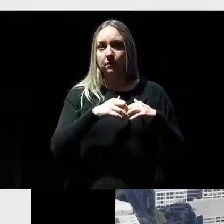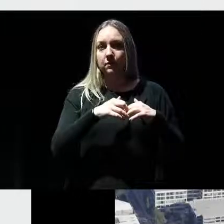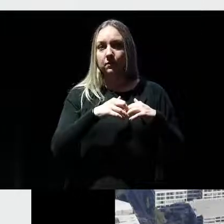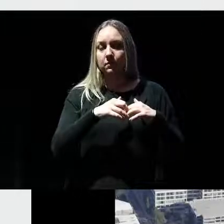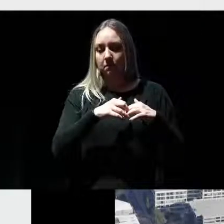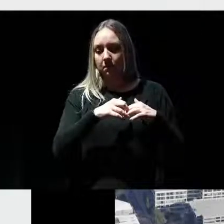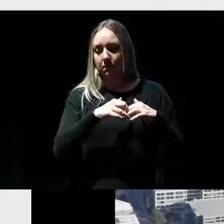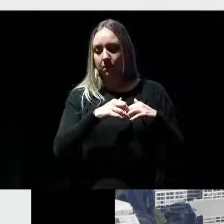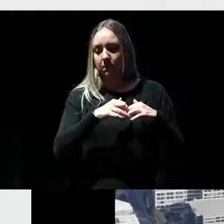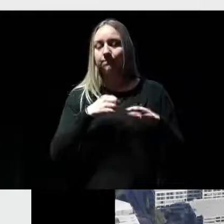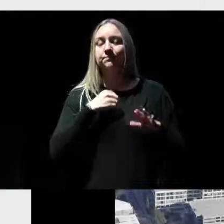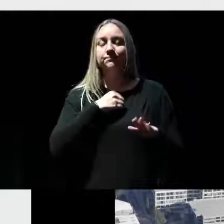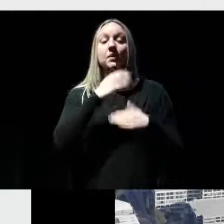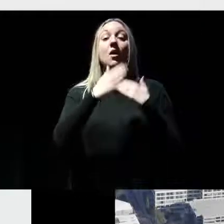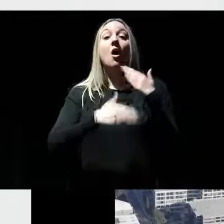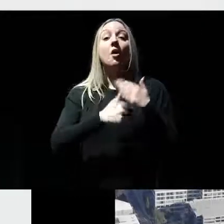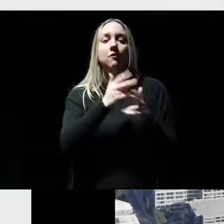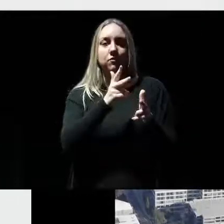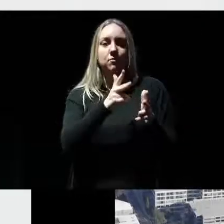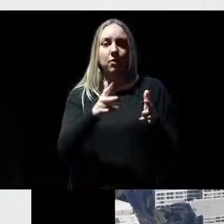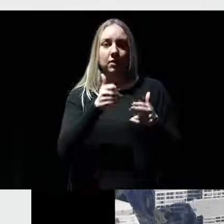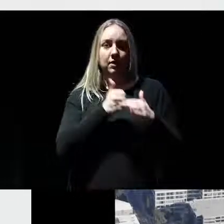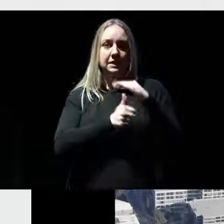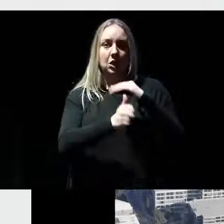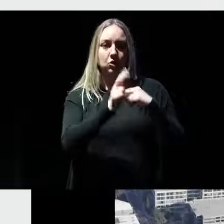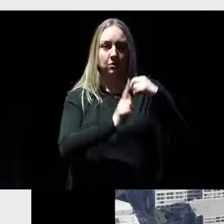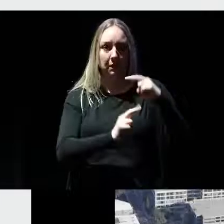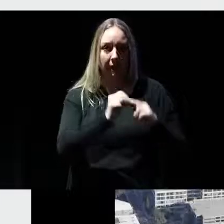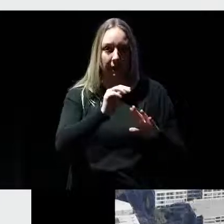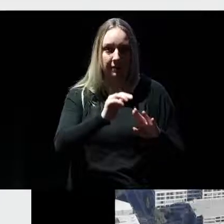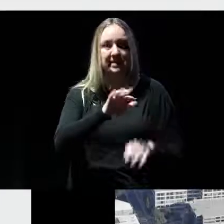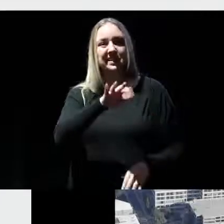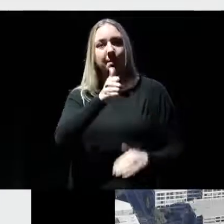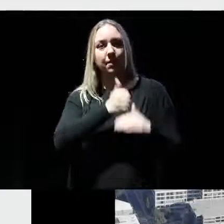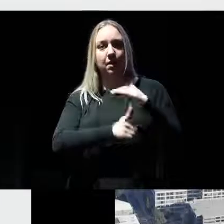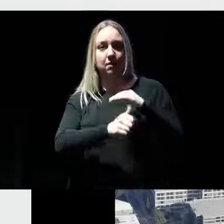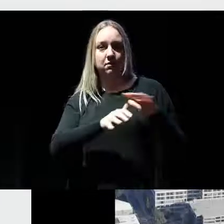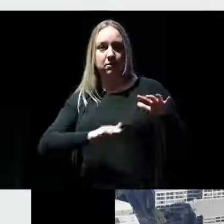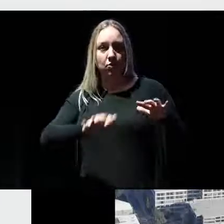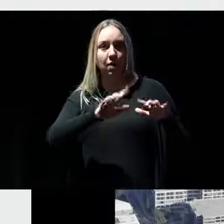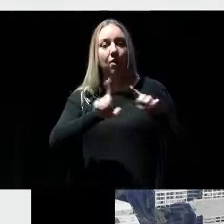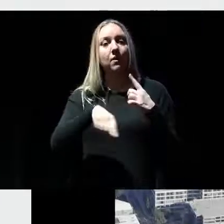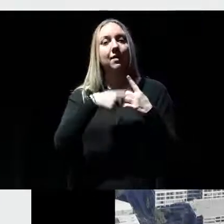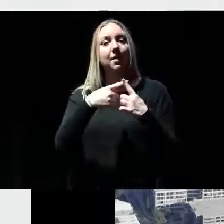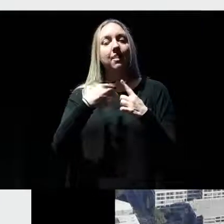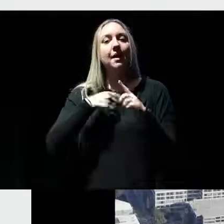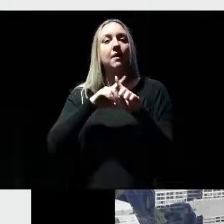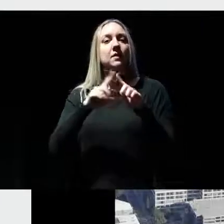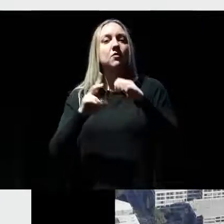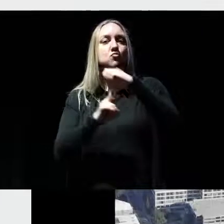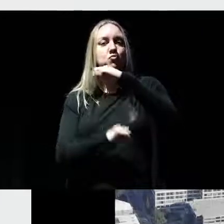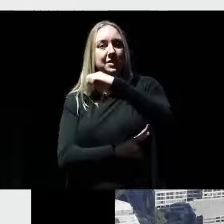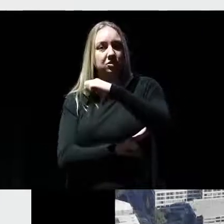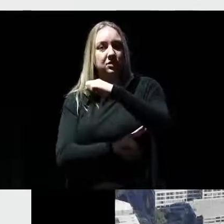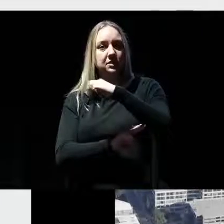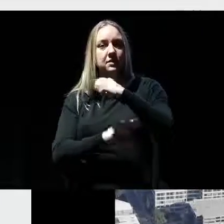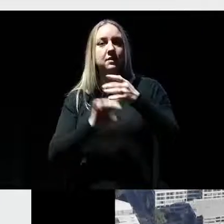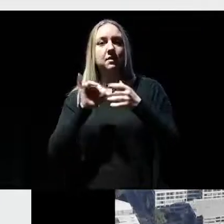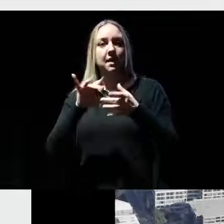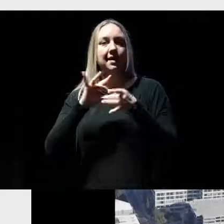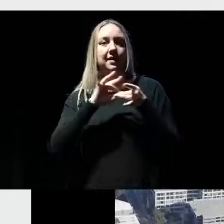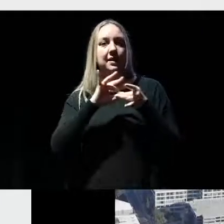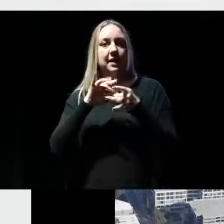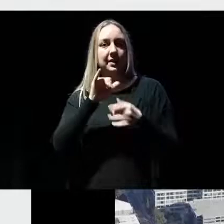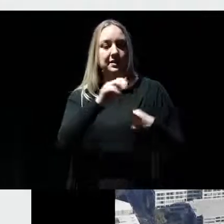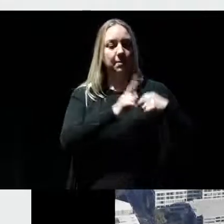building, semi-submerged but open air. And then there are a series of bridges that connect the building out